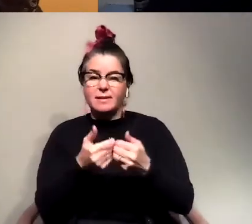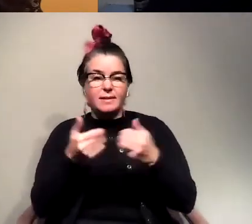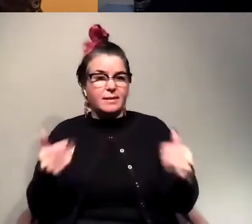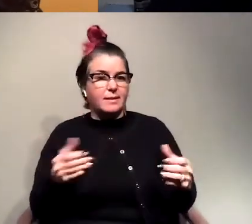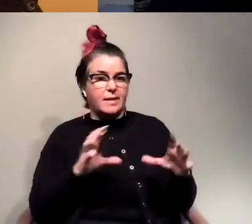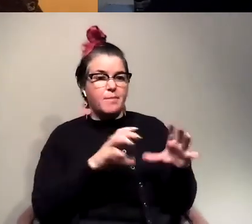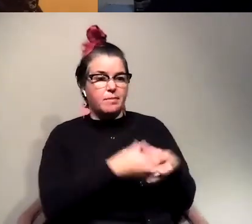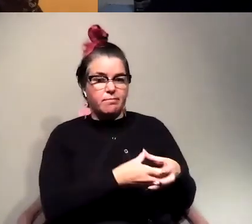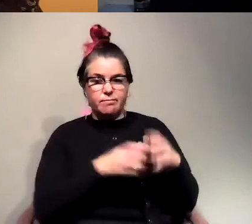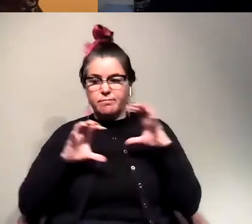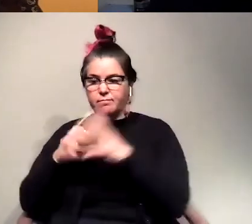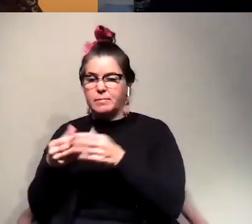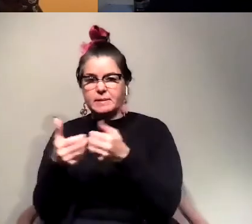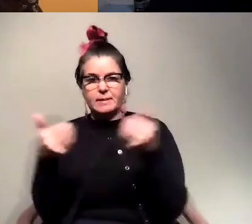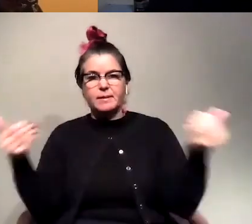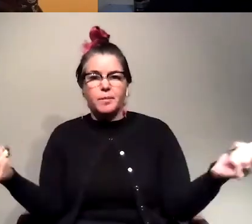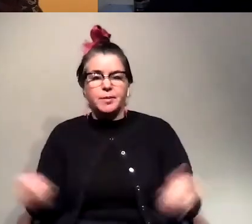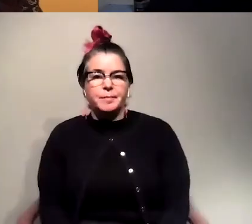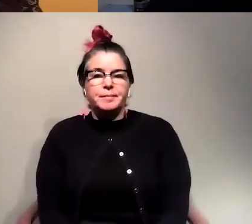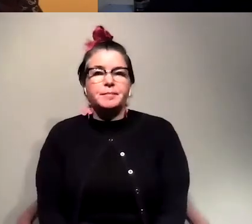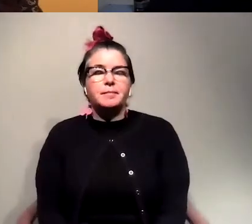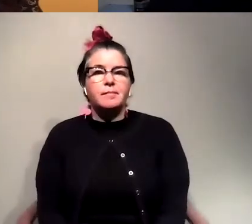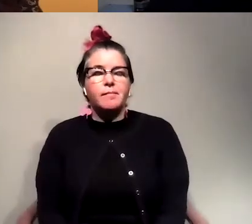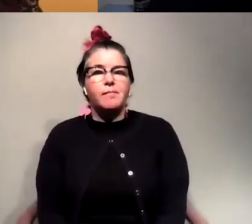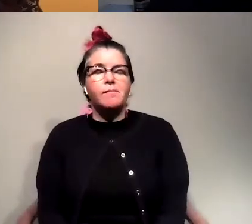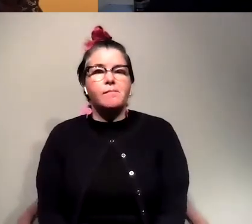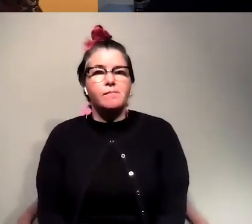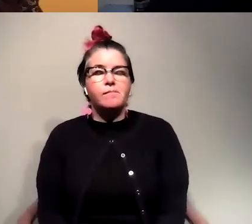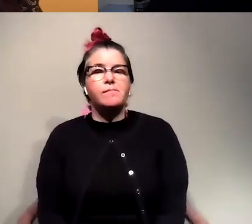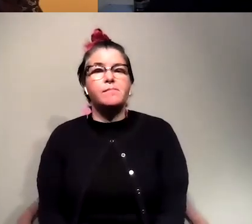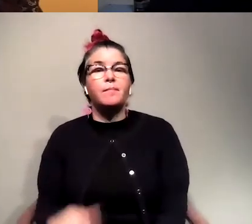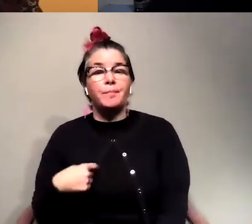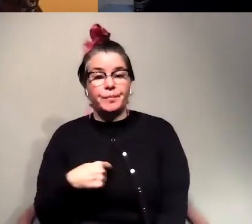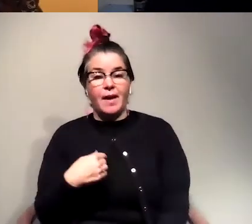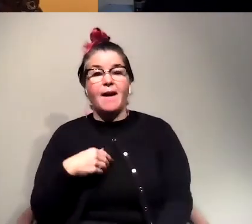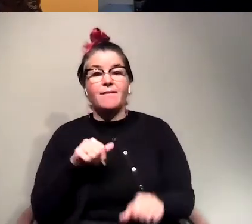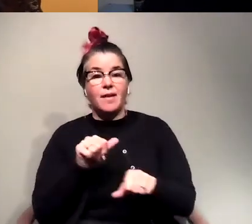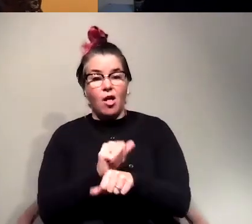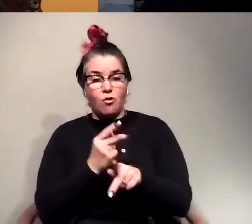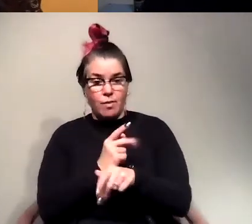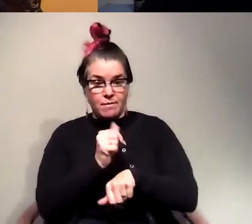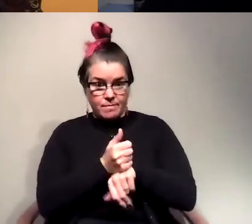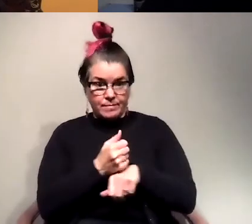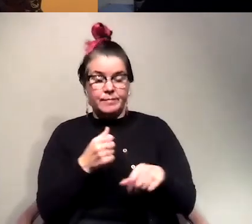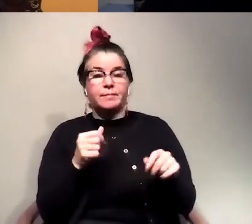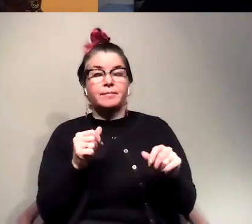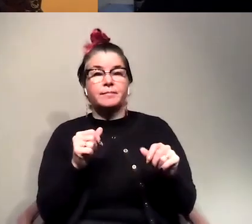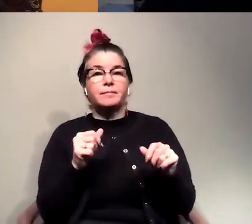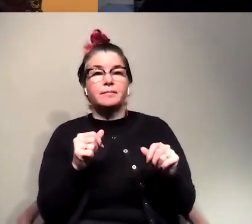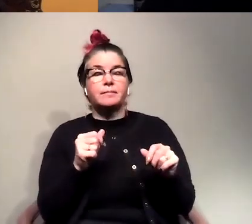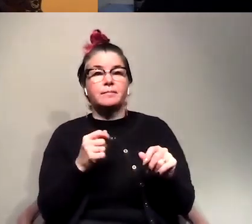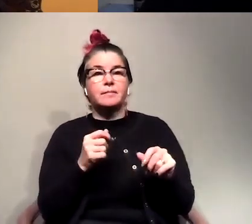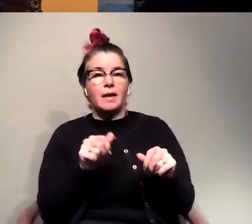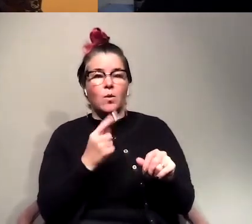So yeah, it is very much a case of we have an algorithm that can do just